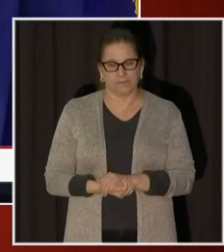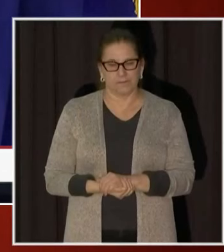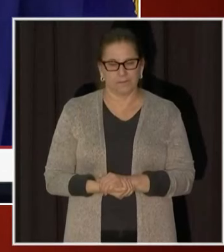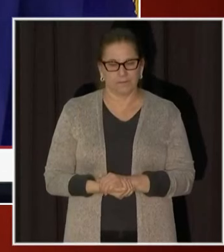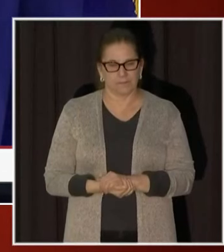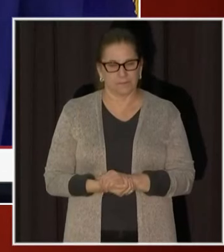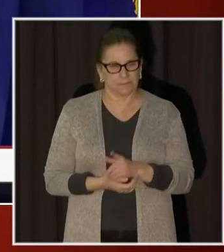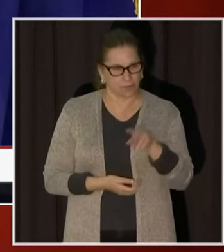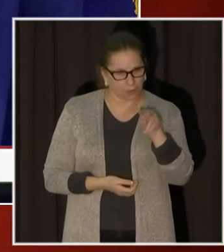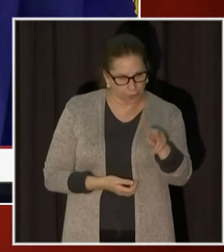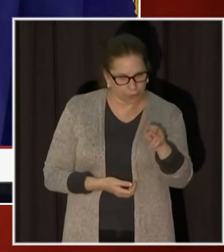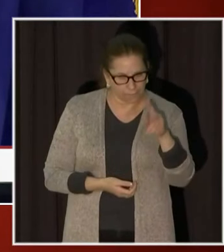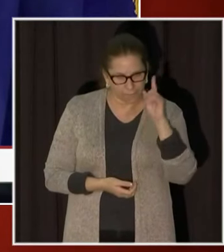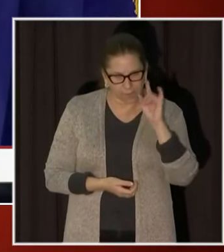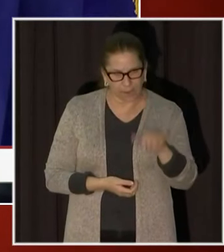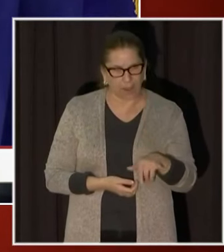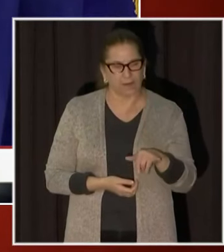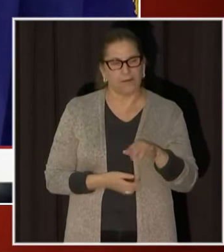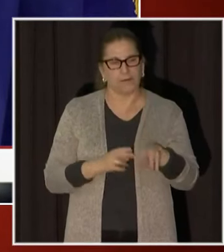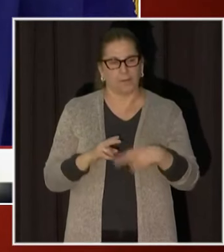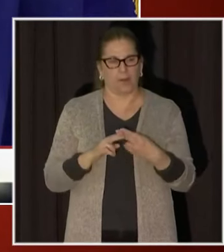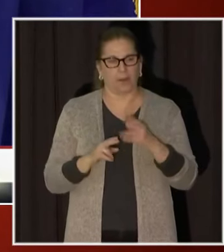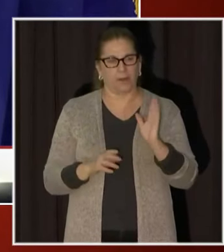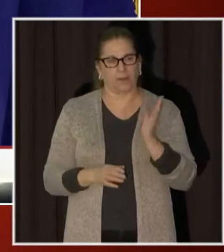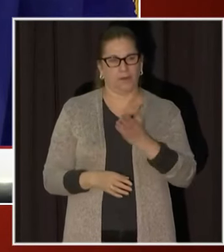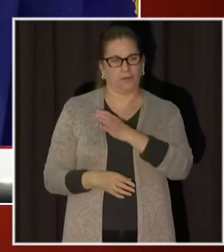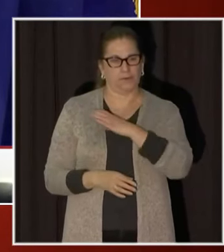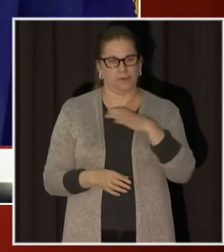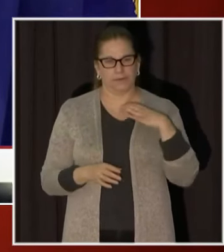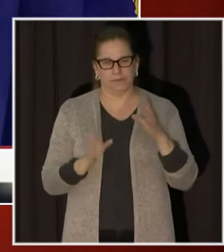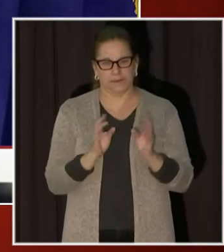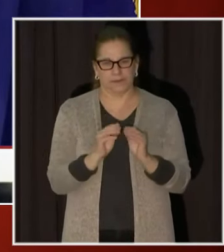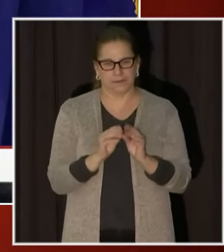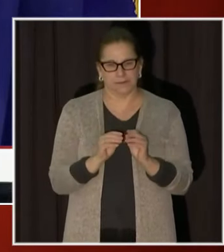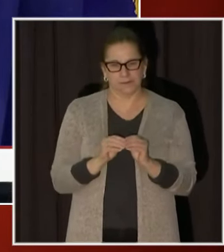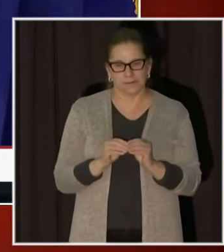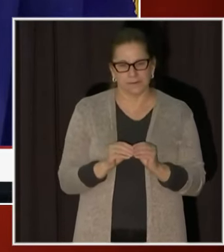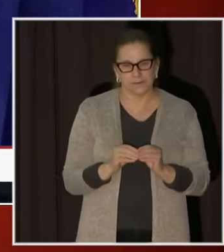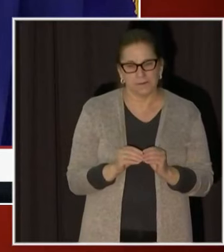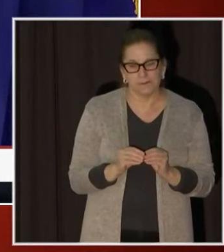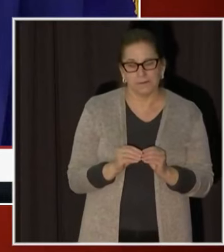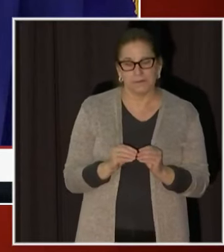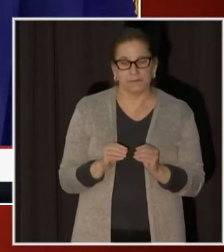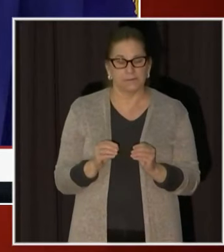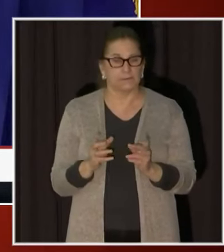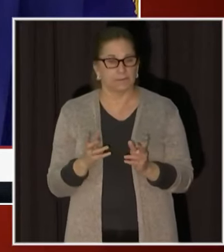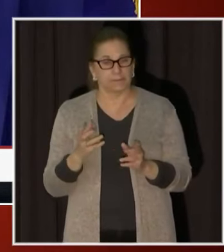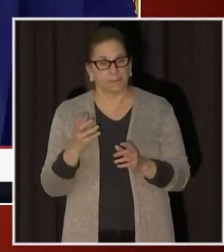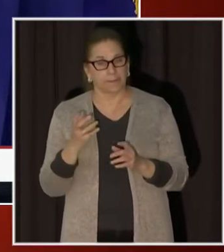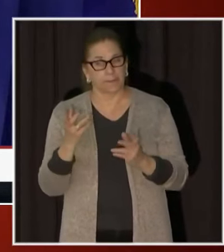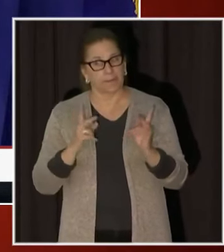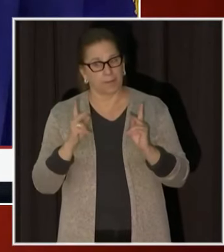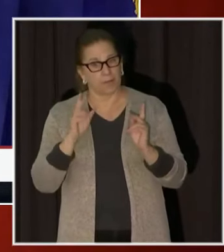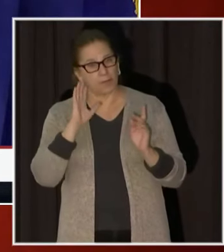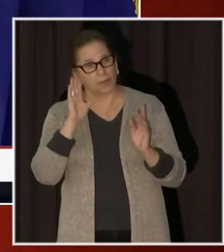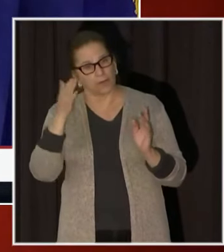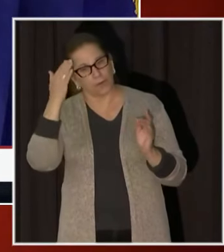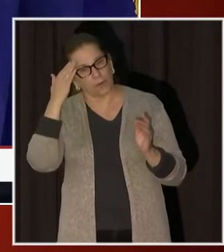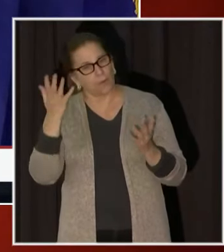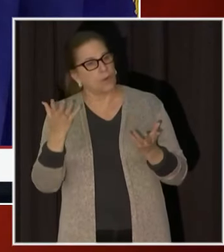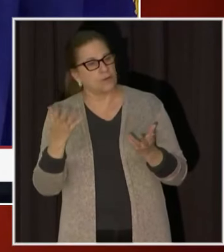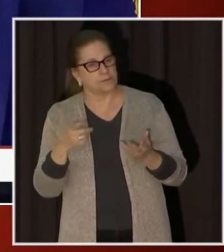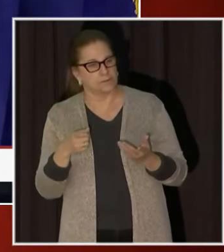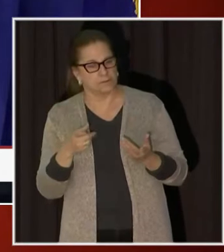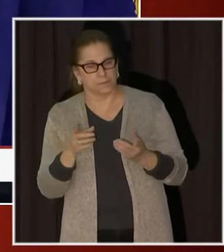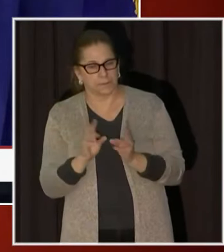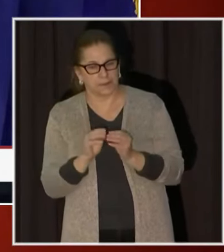with the committee of the whole hearings on people being, if you know anything about the online platform technologies, being led into